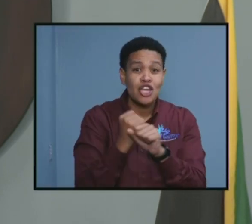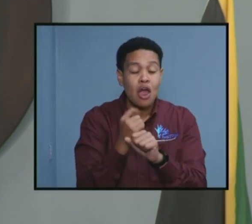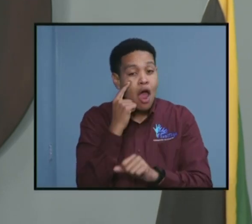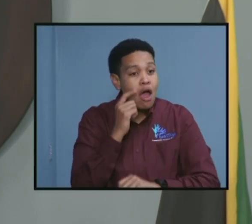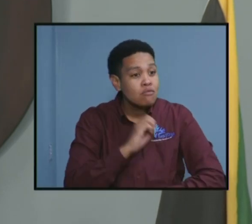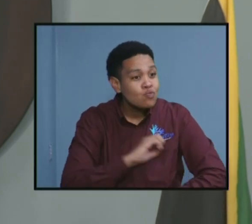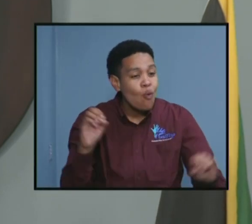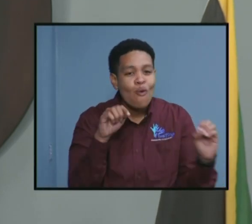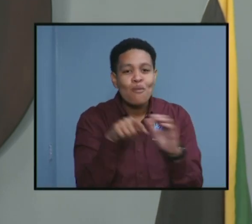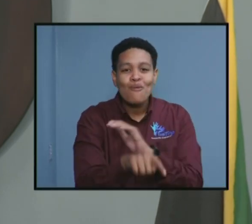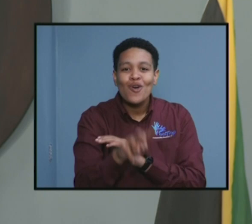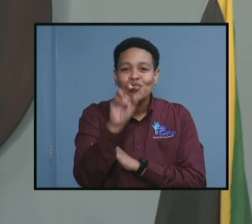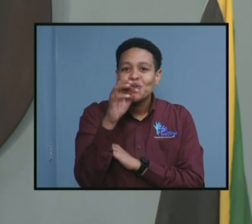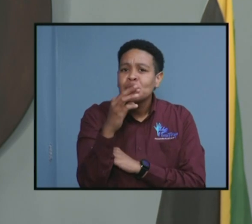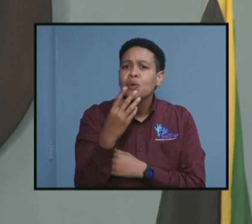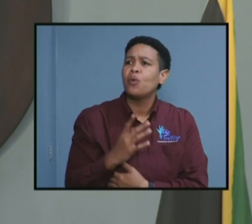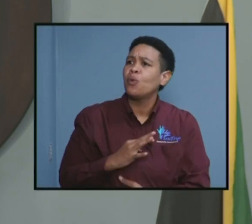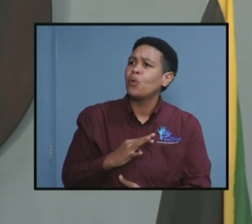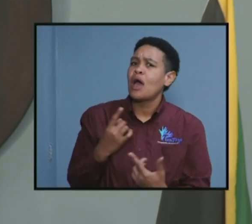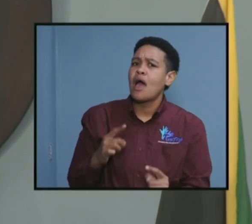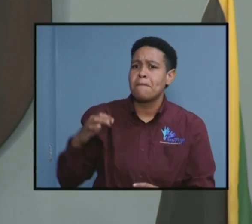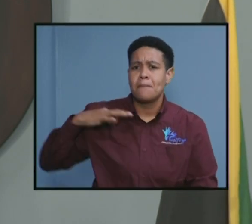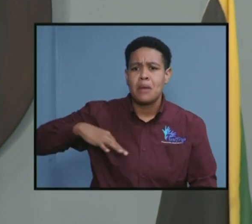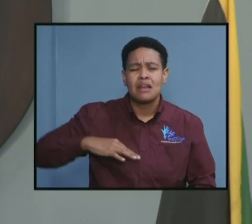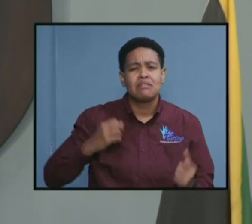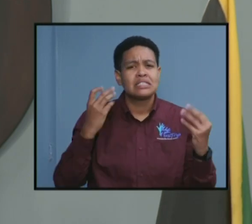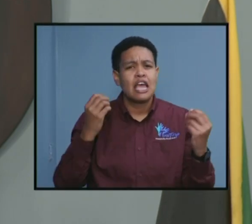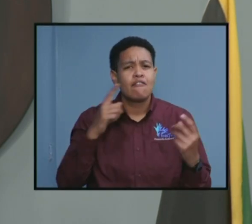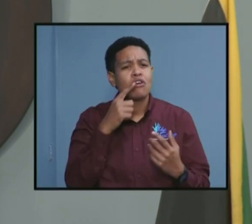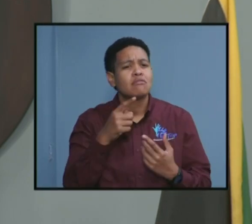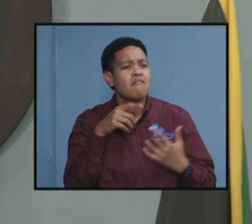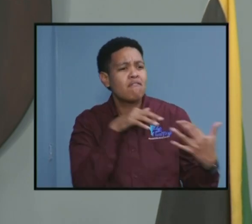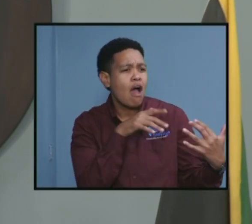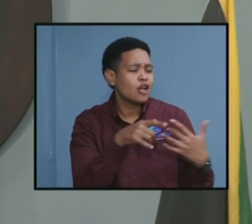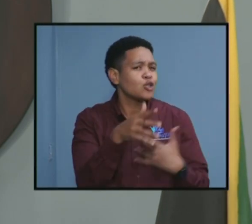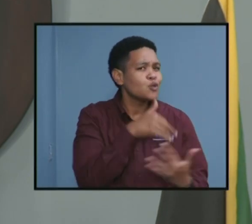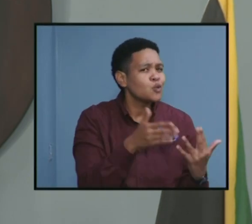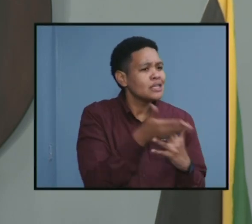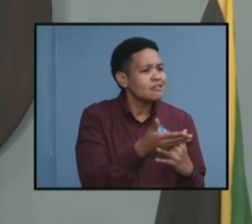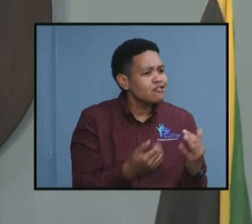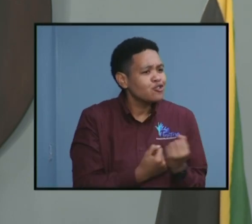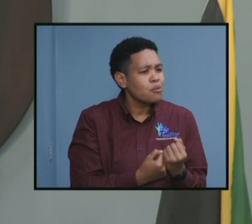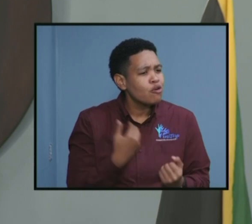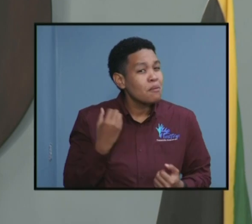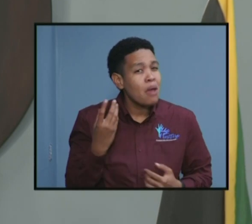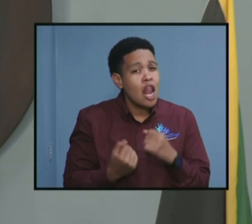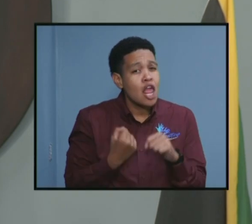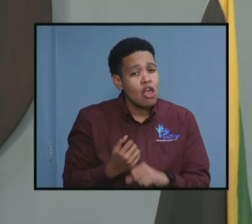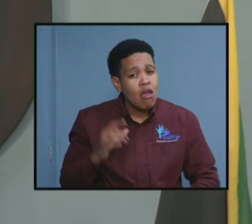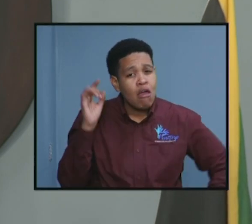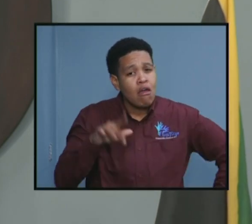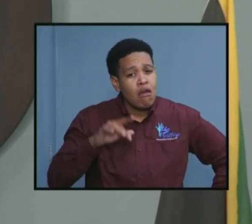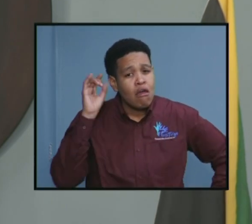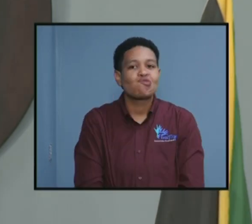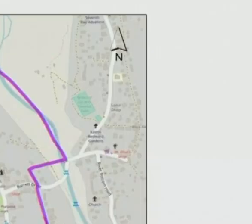murder, and it has been the beneficiary of several anti-violent social intervention efforts over the decades.